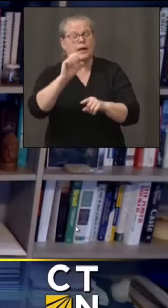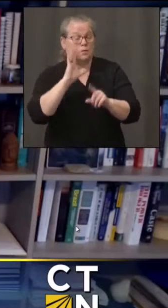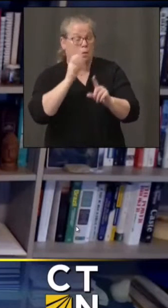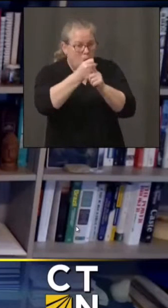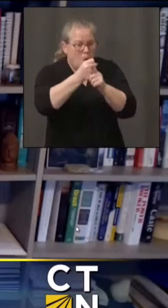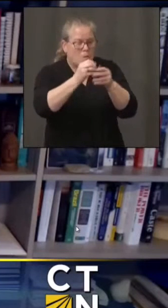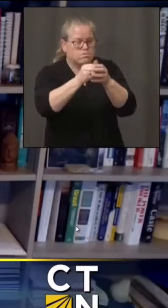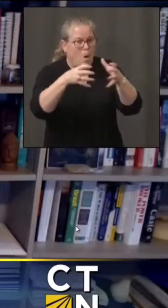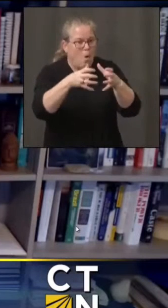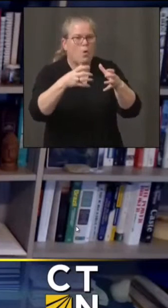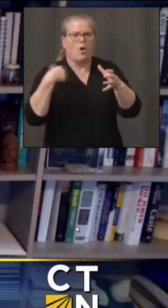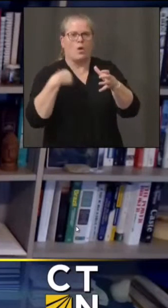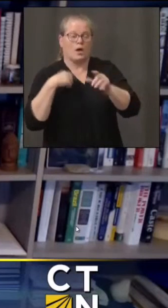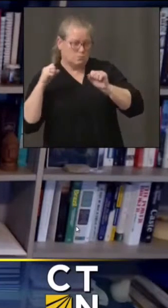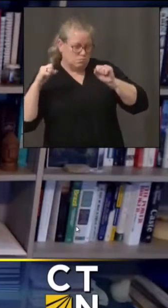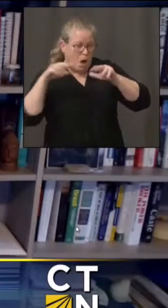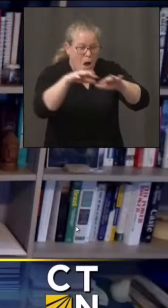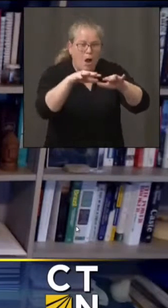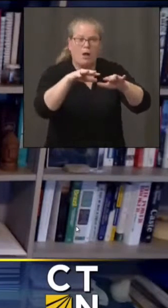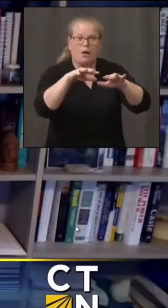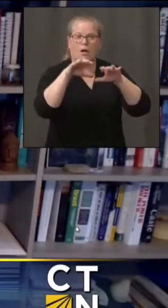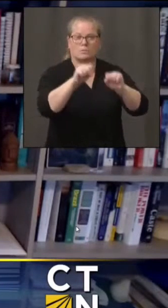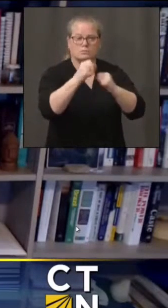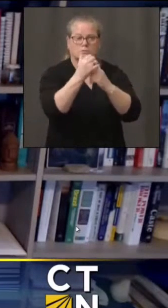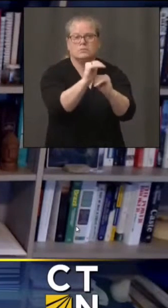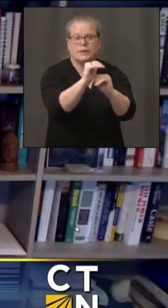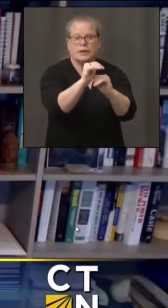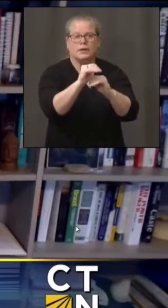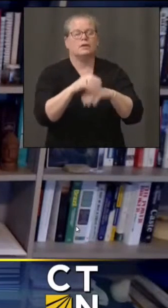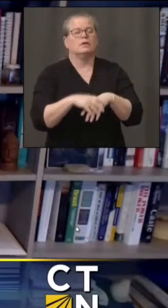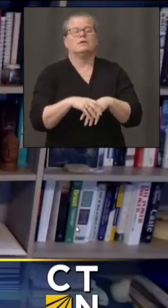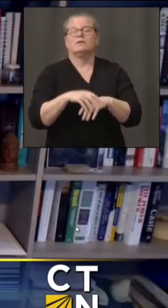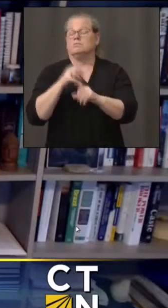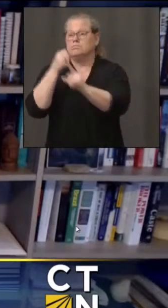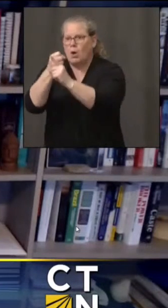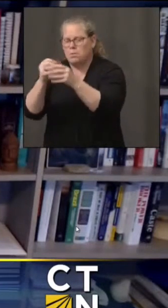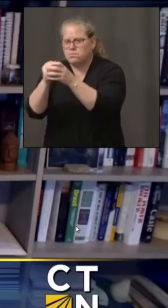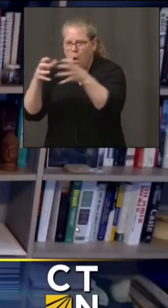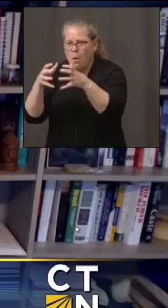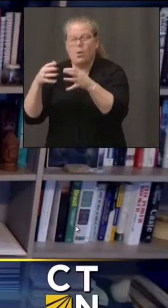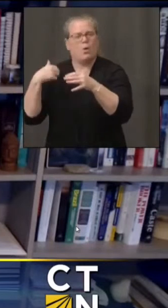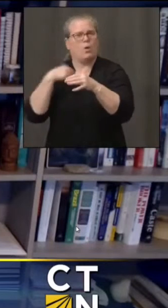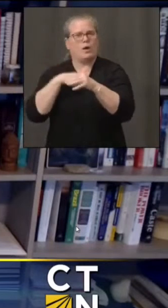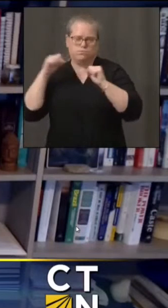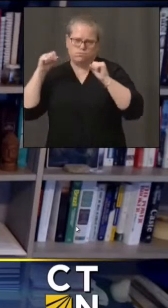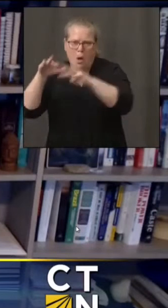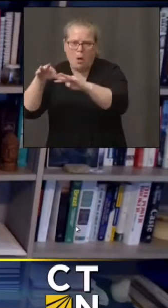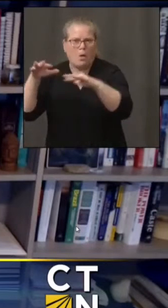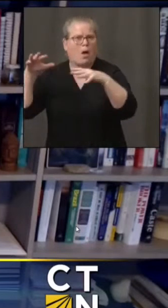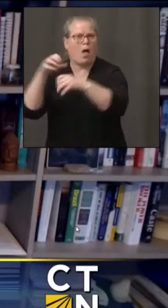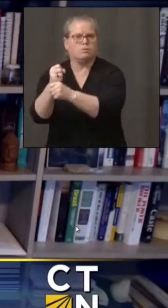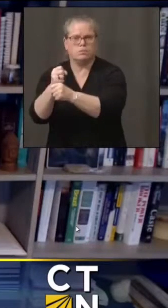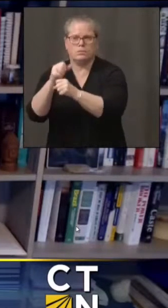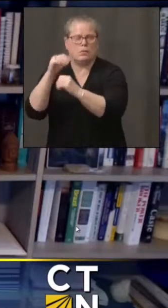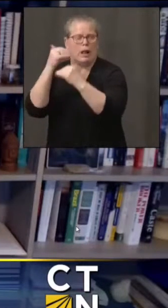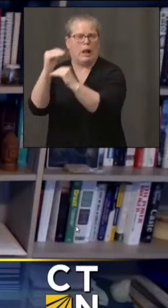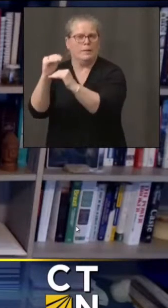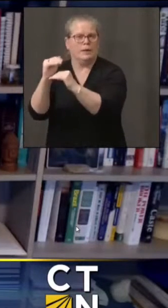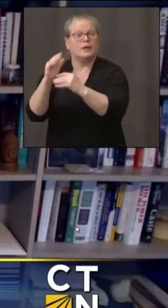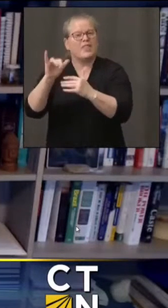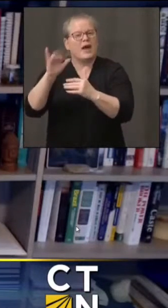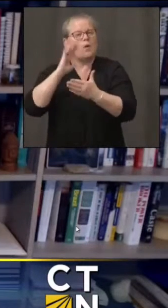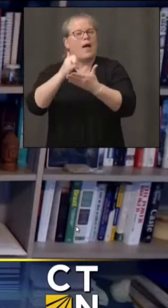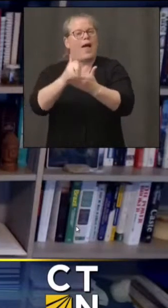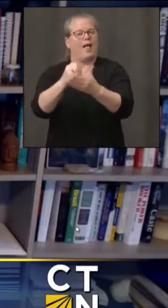us, hopefully to make much more effective and targeted public health responses. Now, on the medical side, there have been